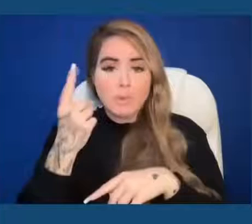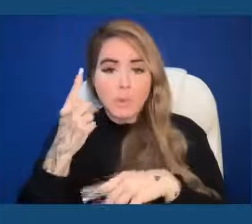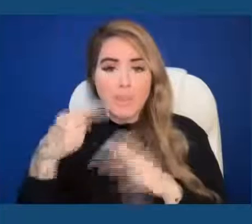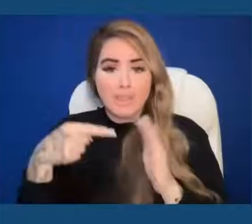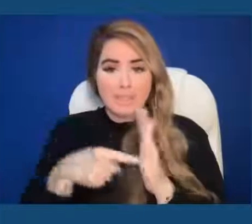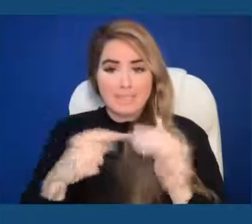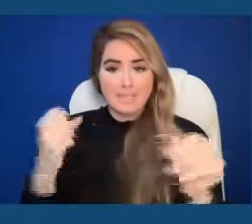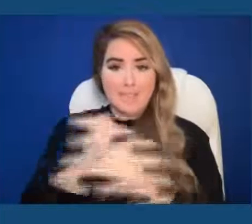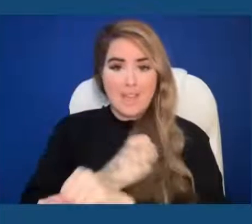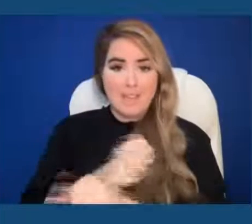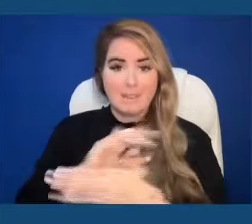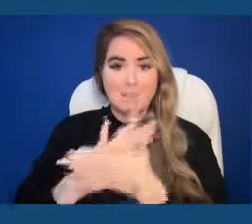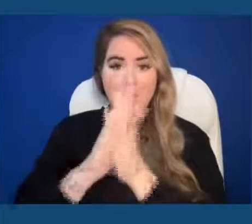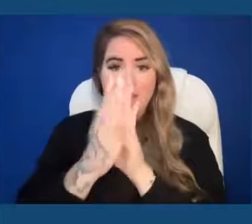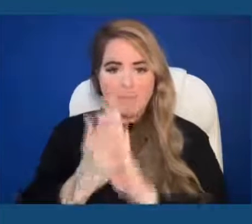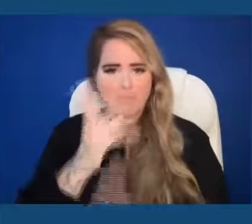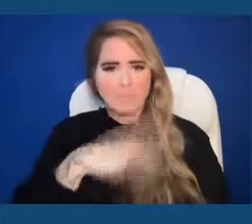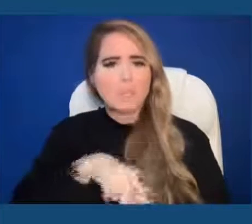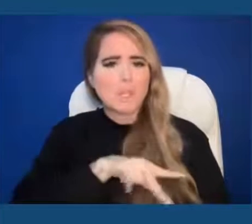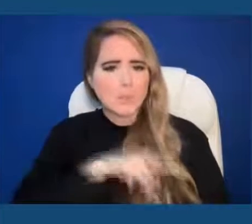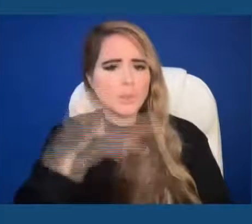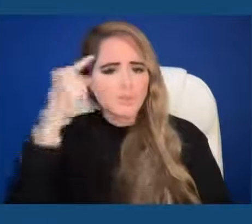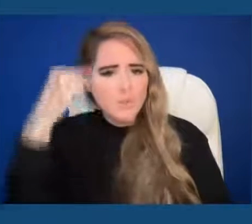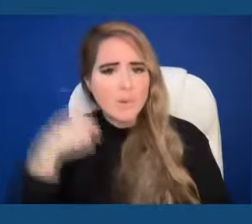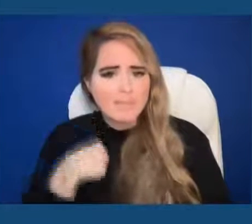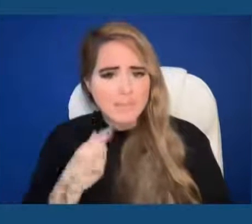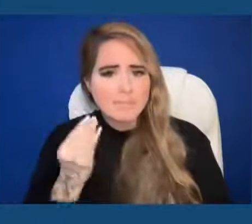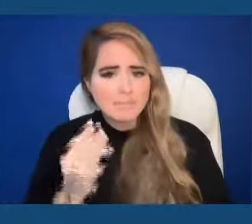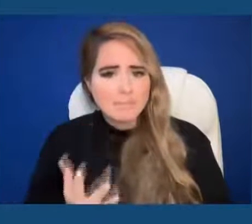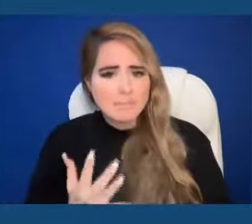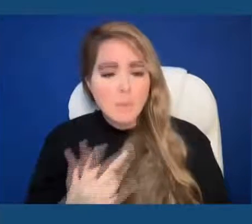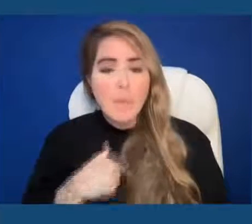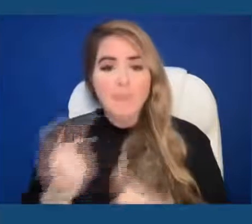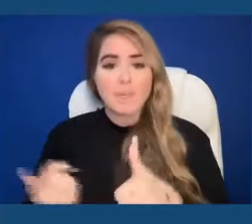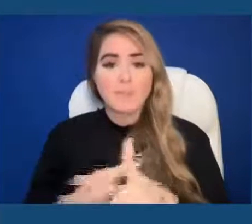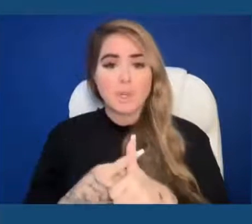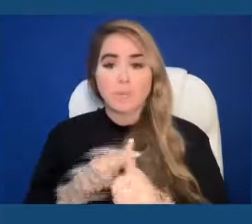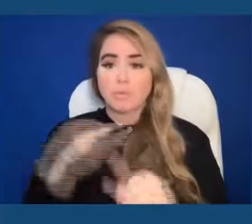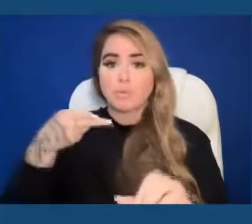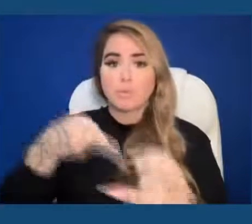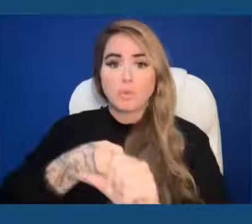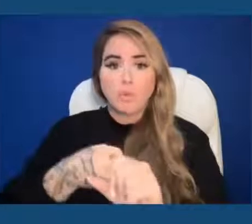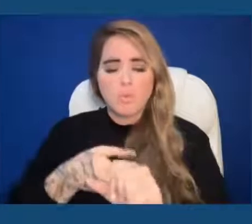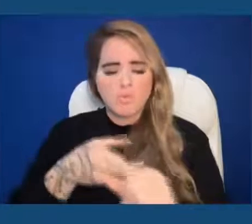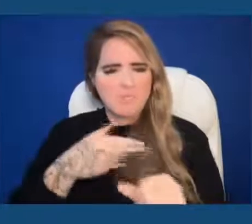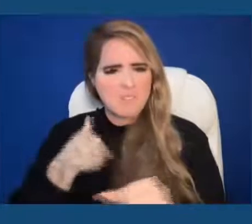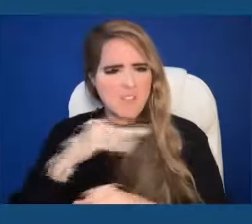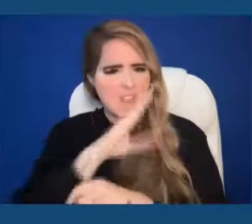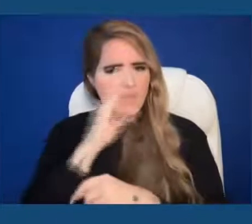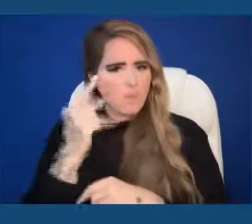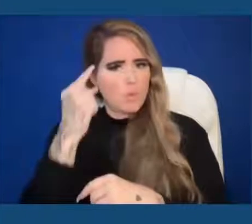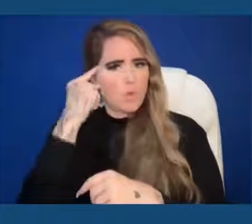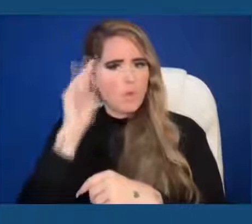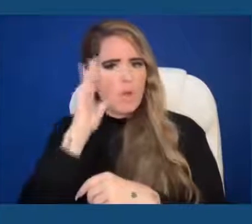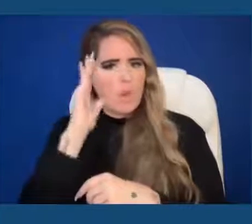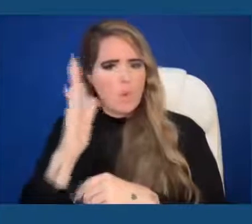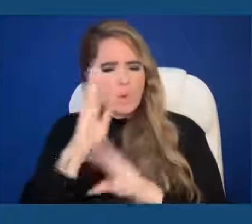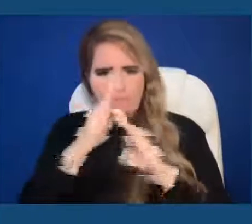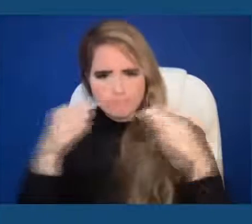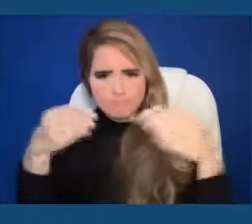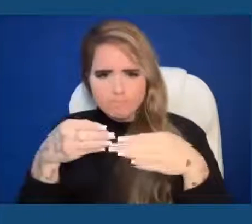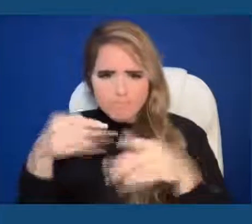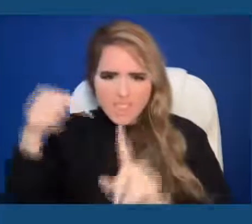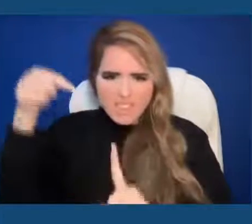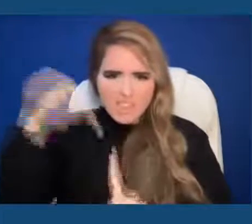has become a personal fight for me. When I first got to the legislature, I never thought that this would be the thing that I champion. But one of